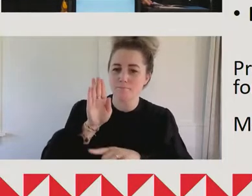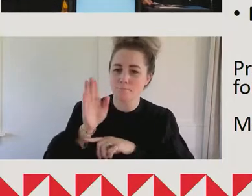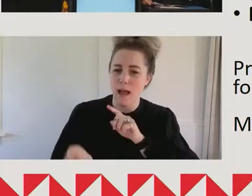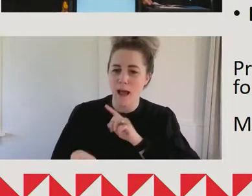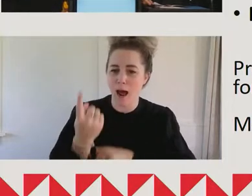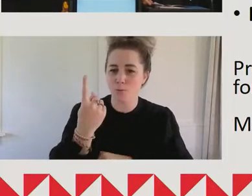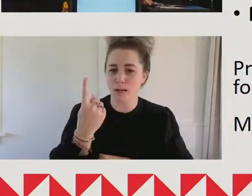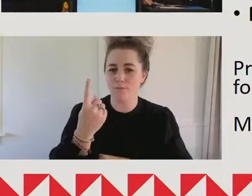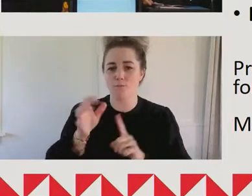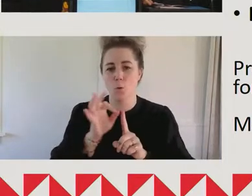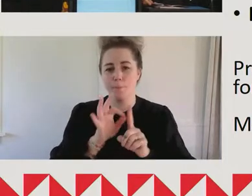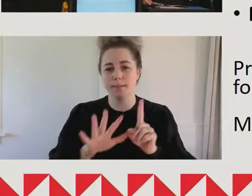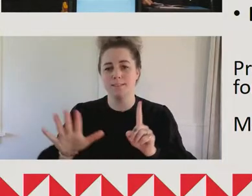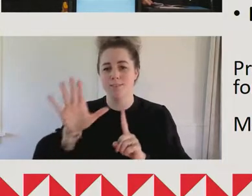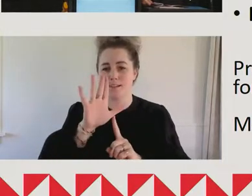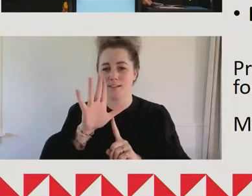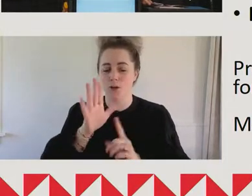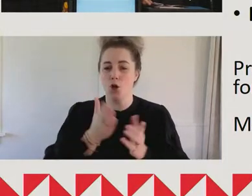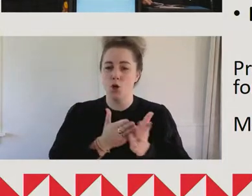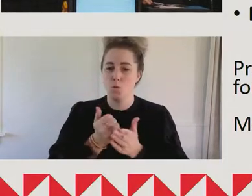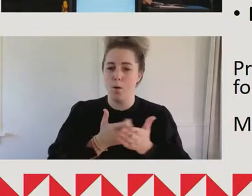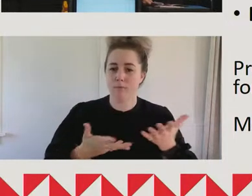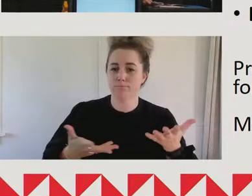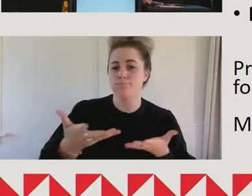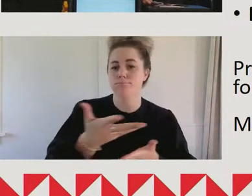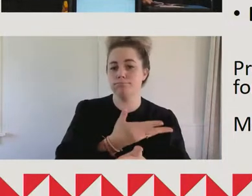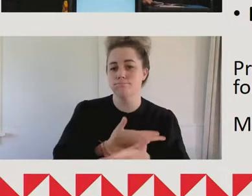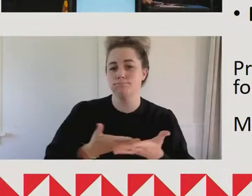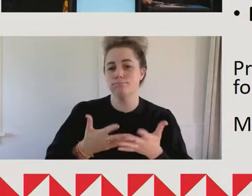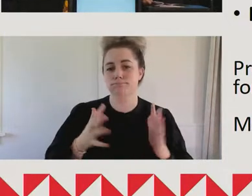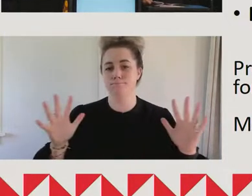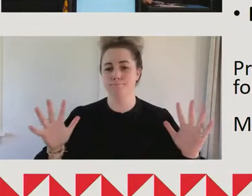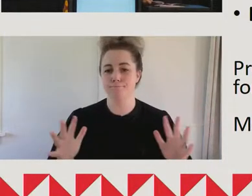Arts at the heart of outside Noah during our time together